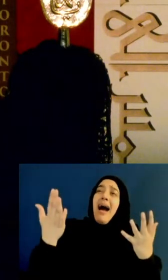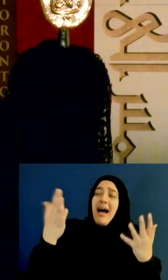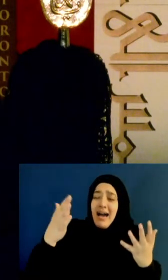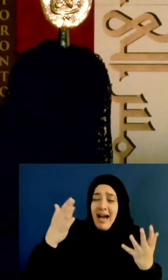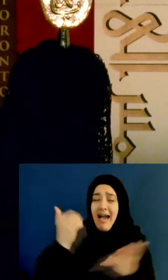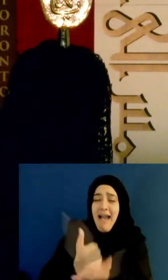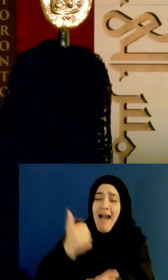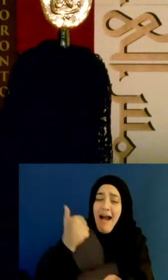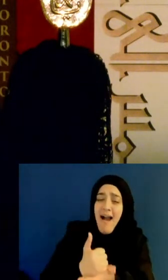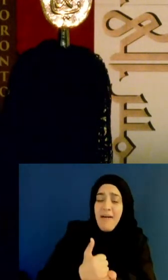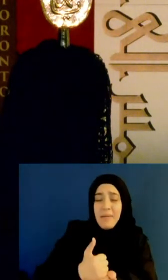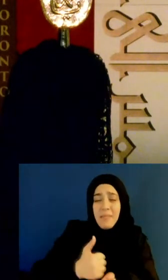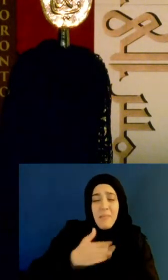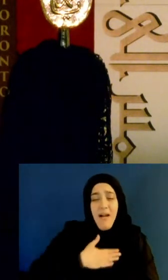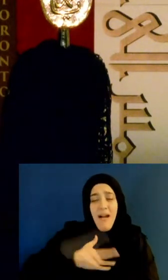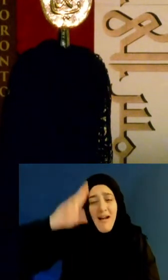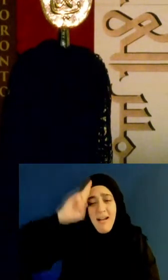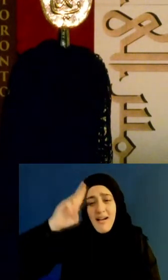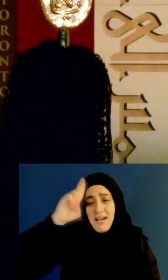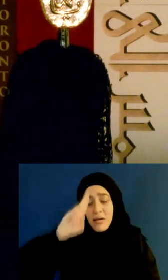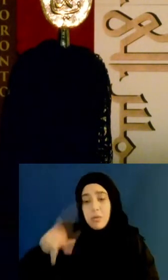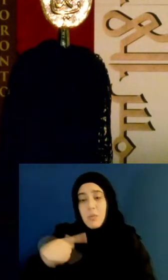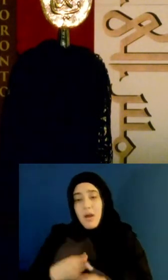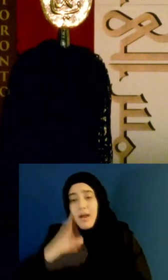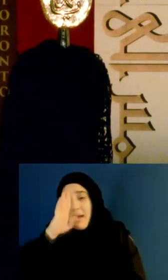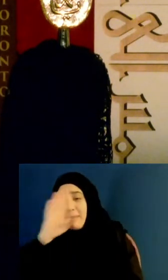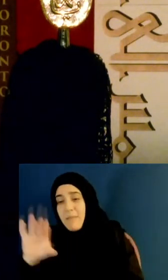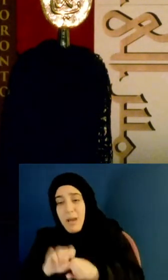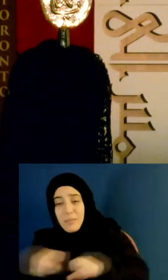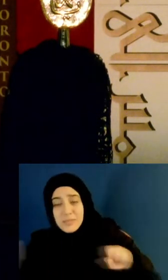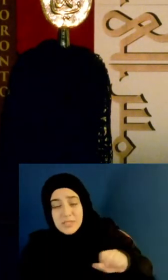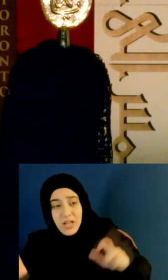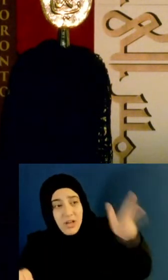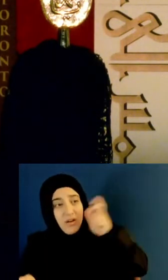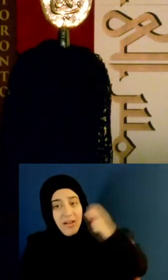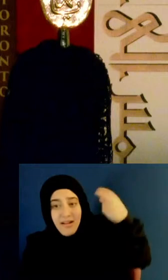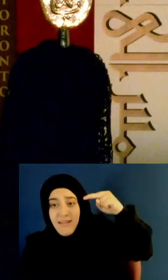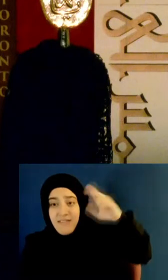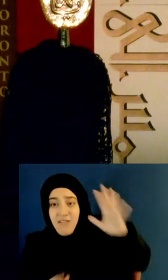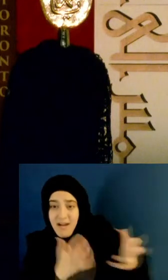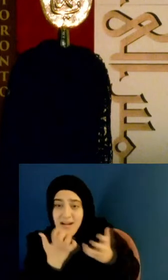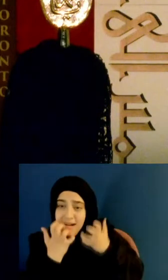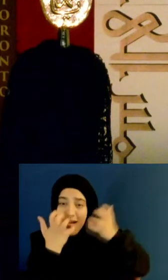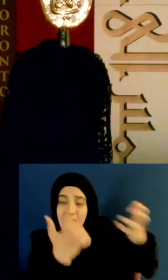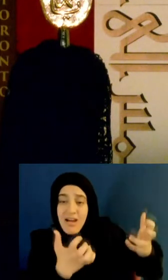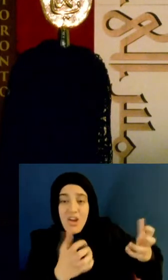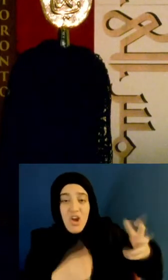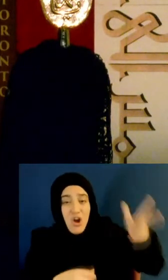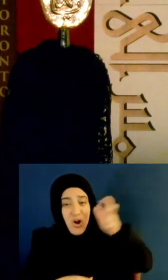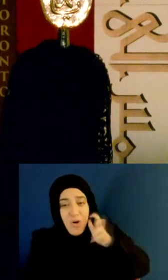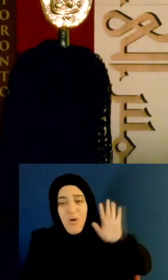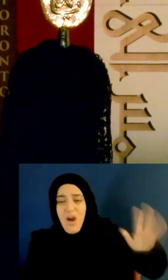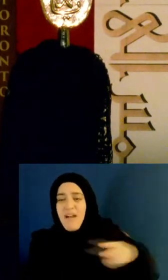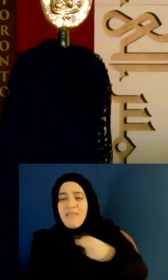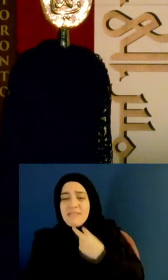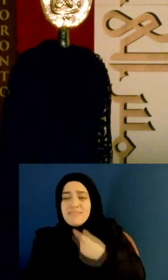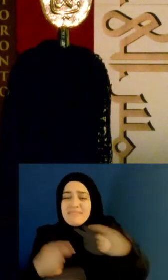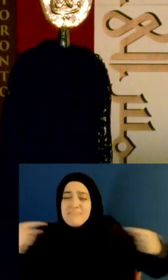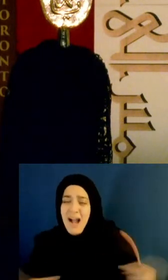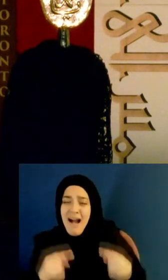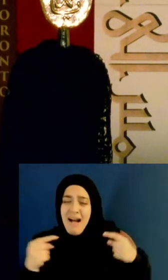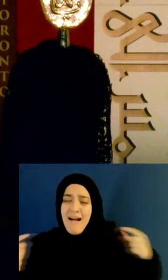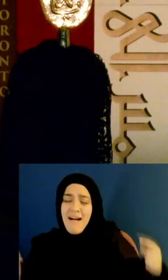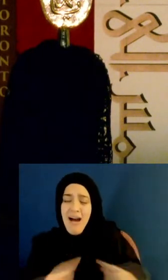when Imam al-Hussein heard the cry of his nephew and he heard the pain in that cry,